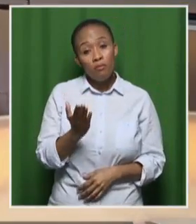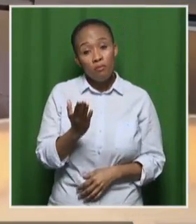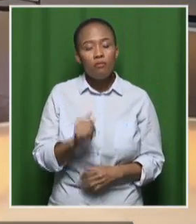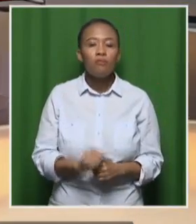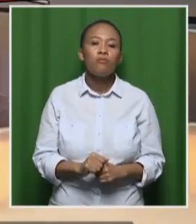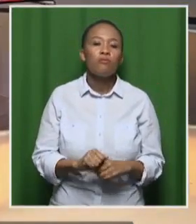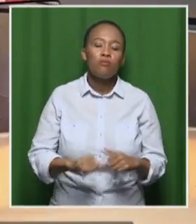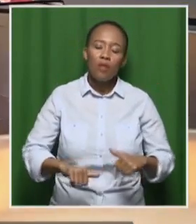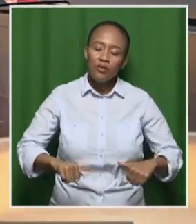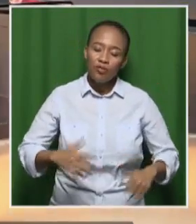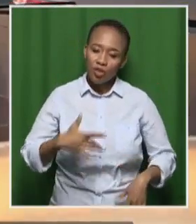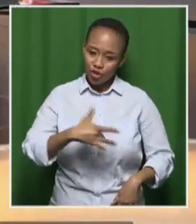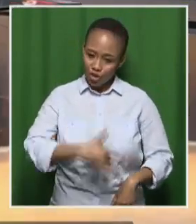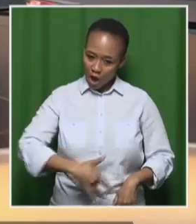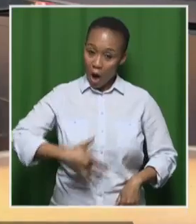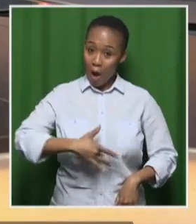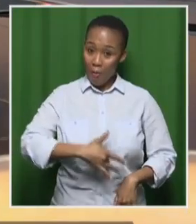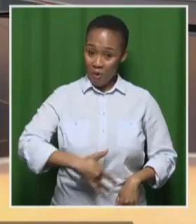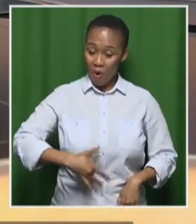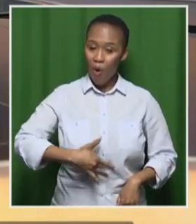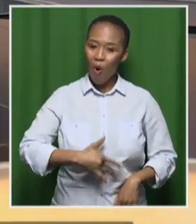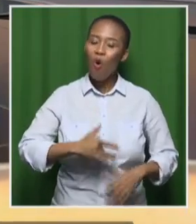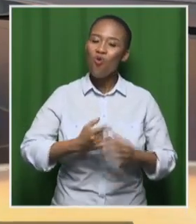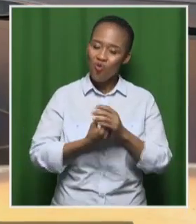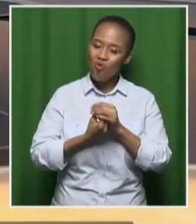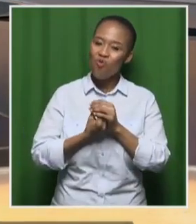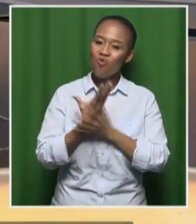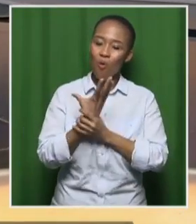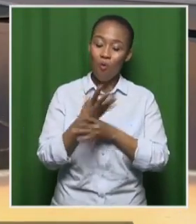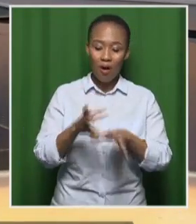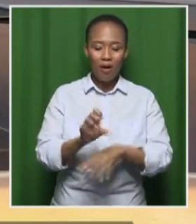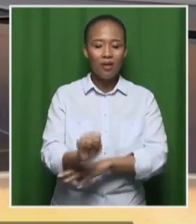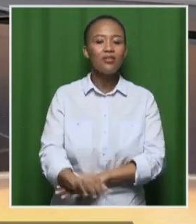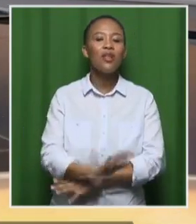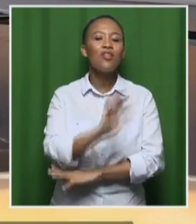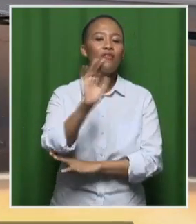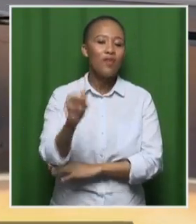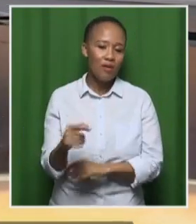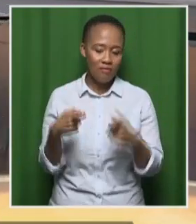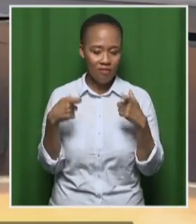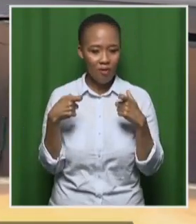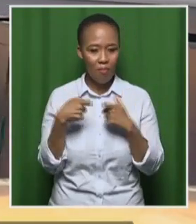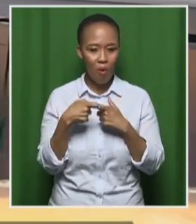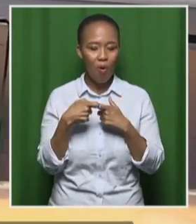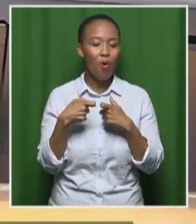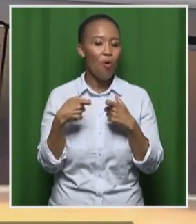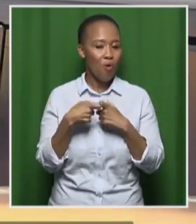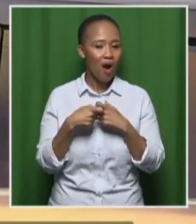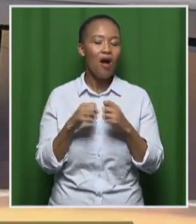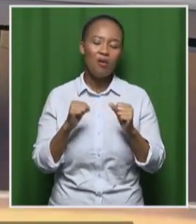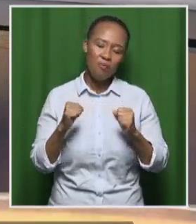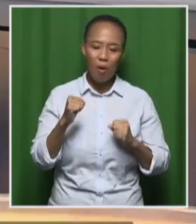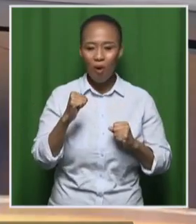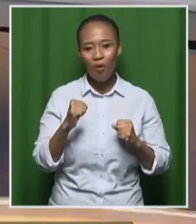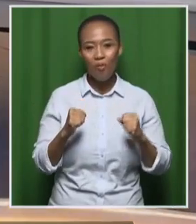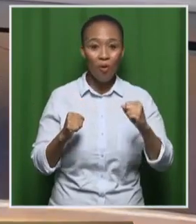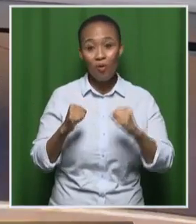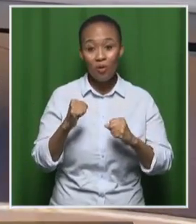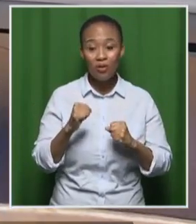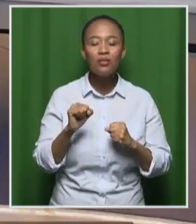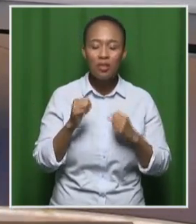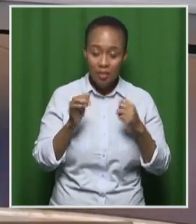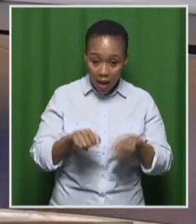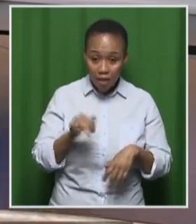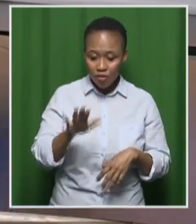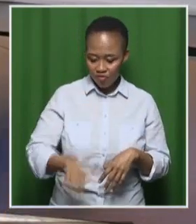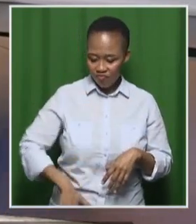many champions in this country, and you've given boxing the hope it needs. And I know that you say you grew up loving boxing, but what